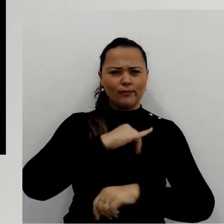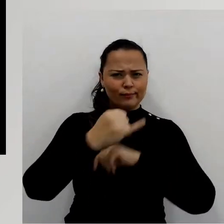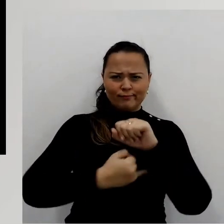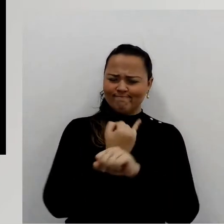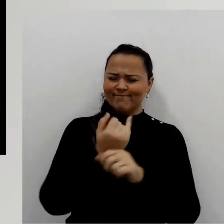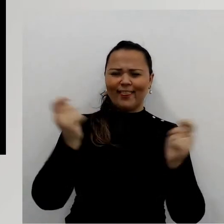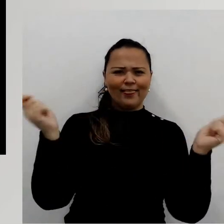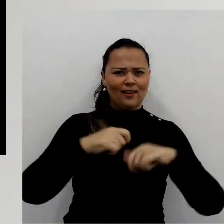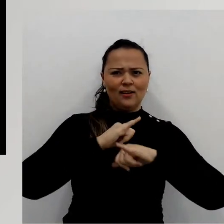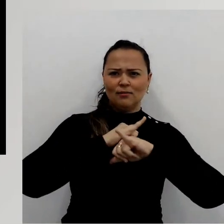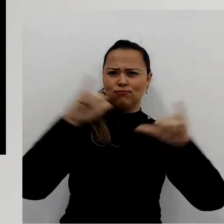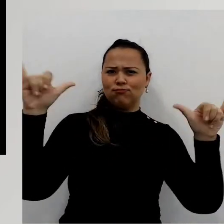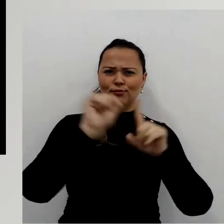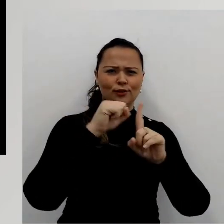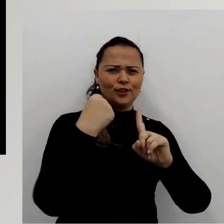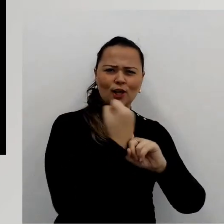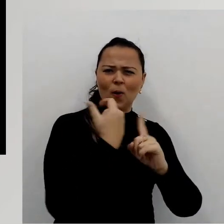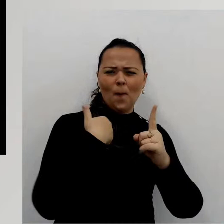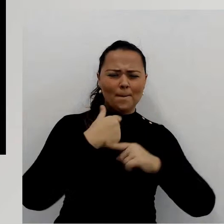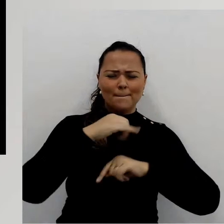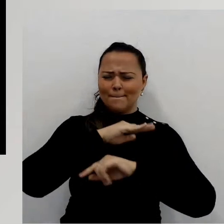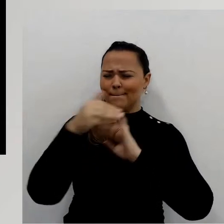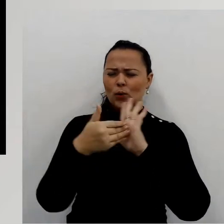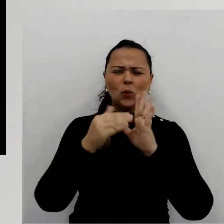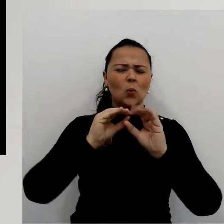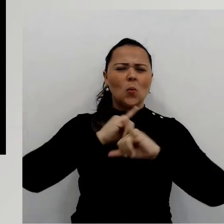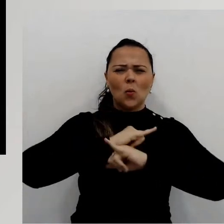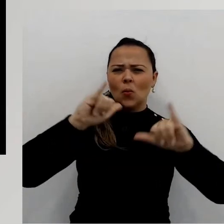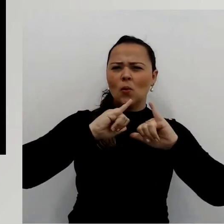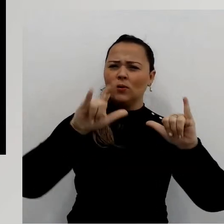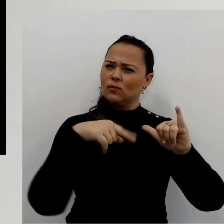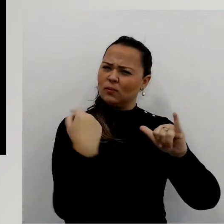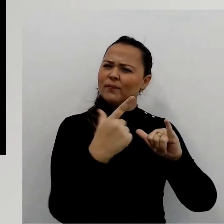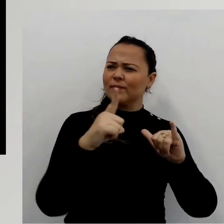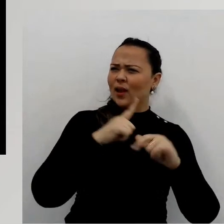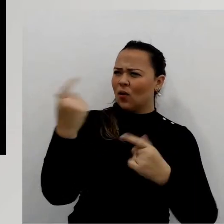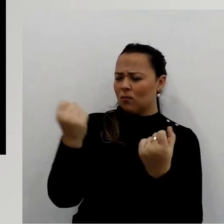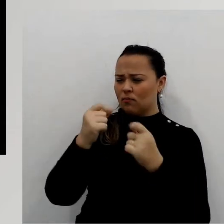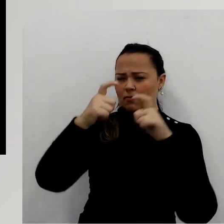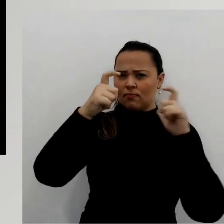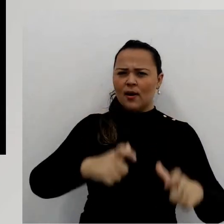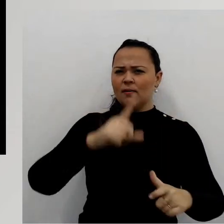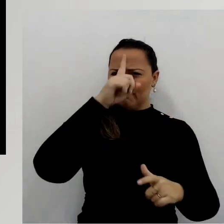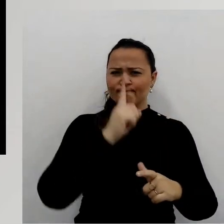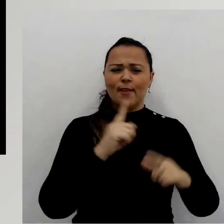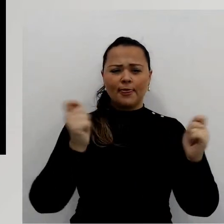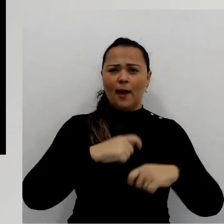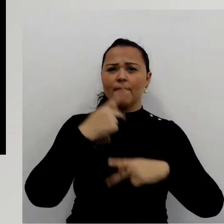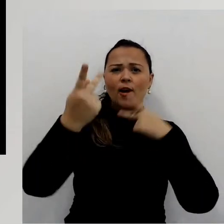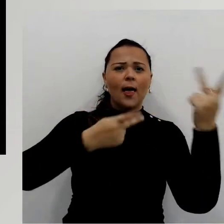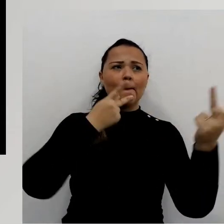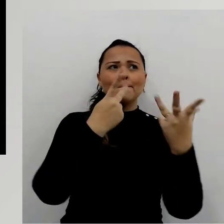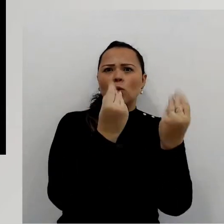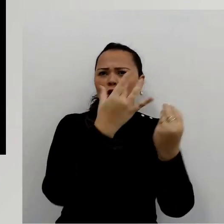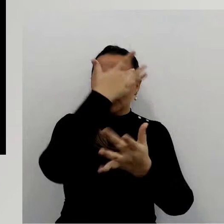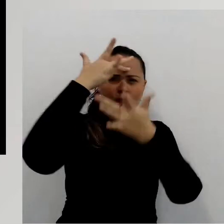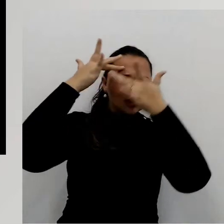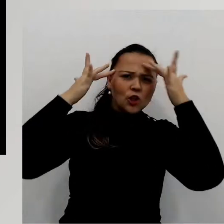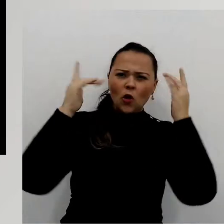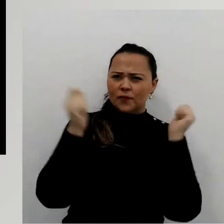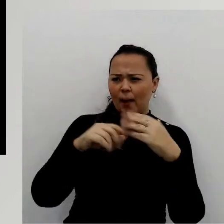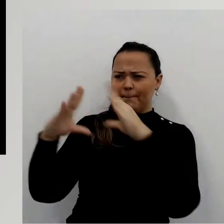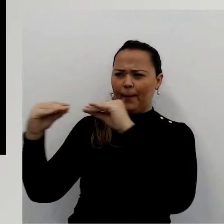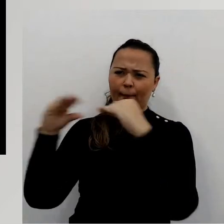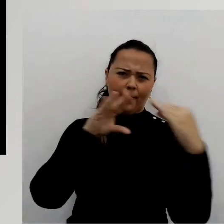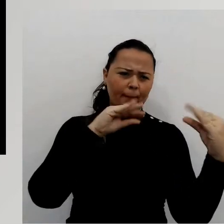where we all have a gigantic platform and can talk to millions of people if we so desire. And everyone, of course, carries